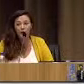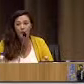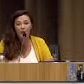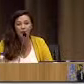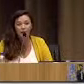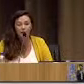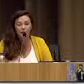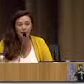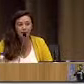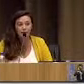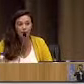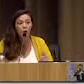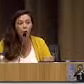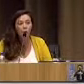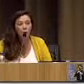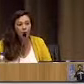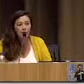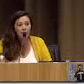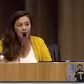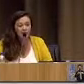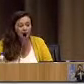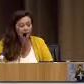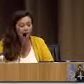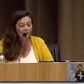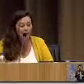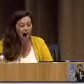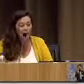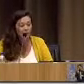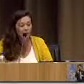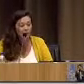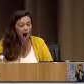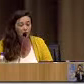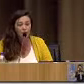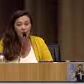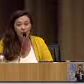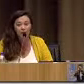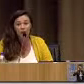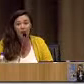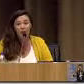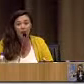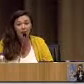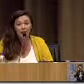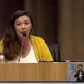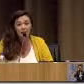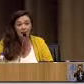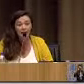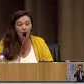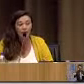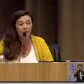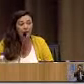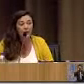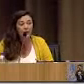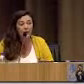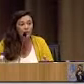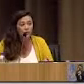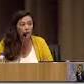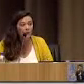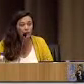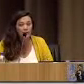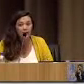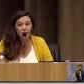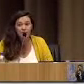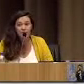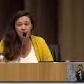can have this information. ConnectSUS, we have the professional, and ConnectSUS manager. In